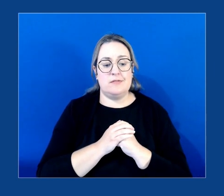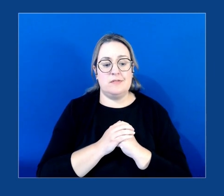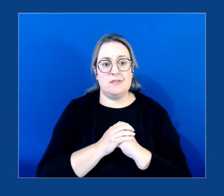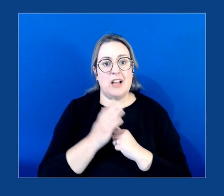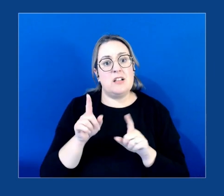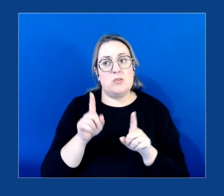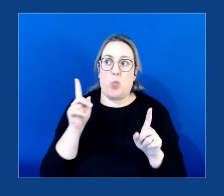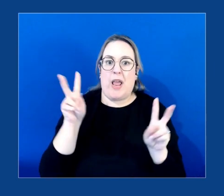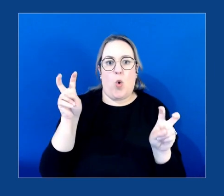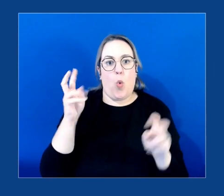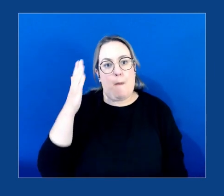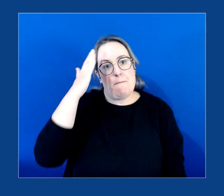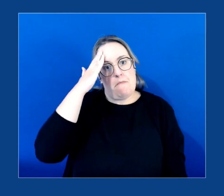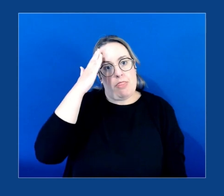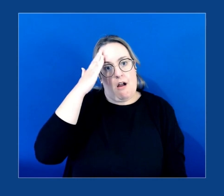it Australia.